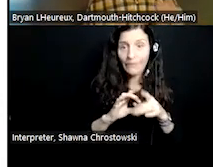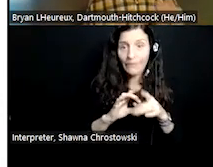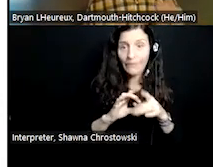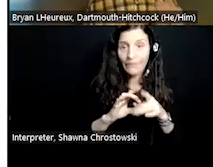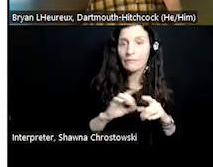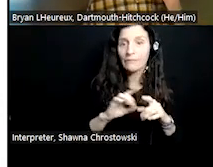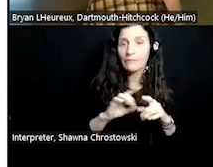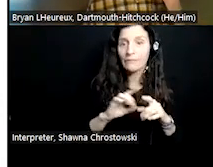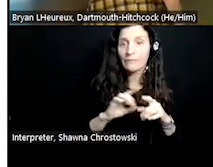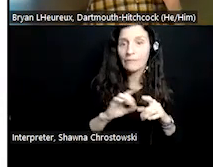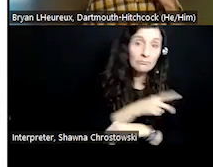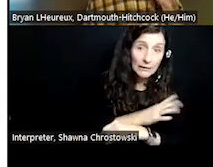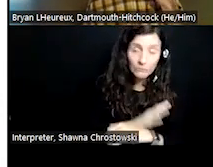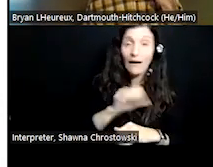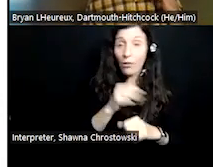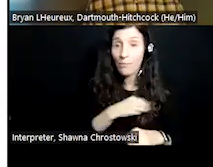patient,